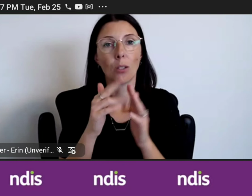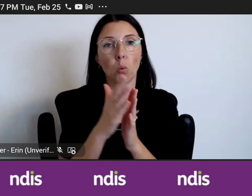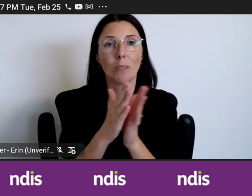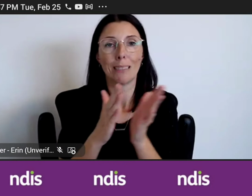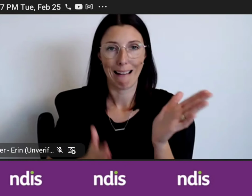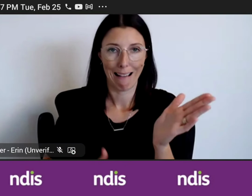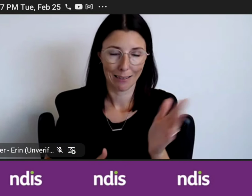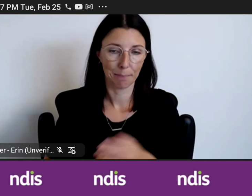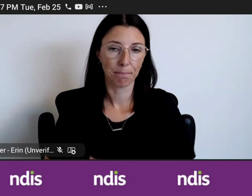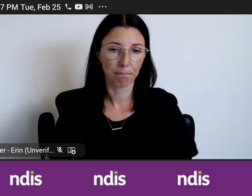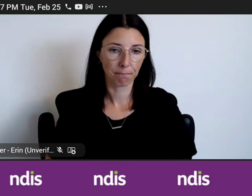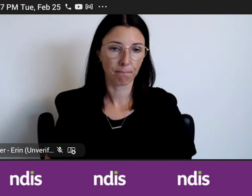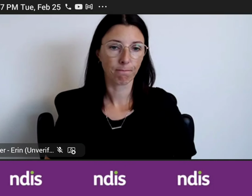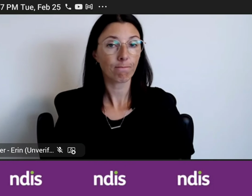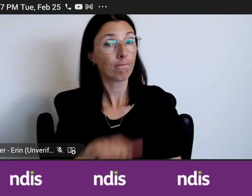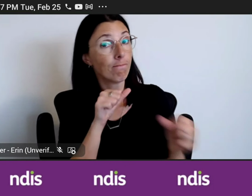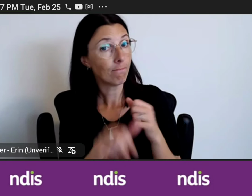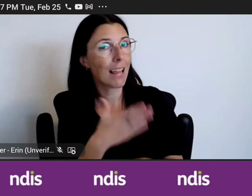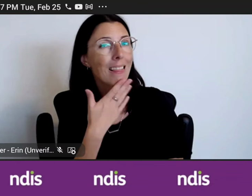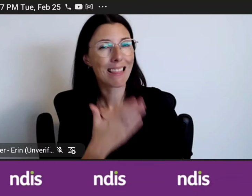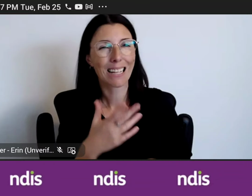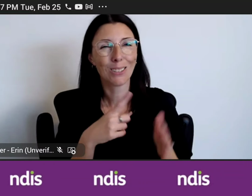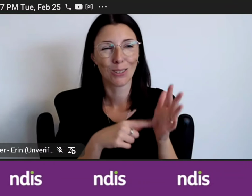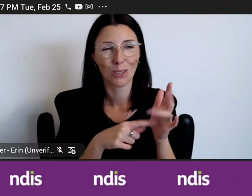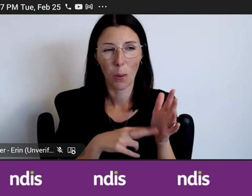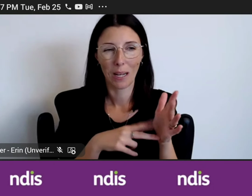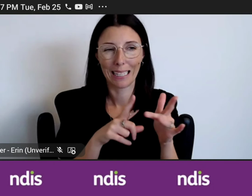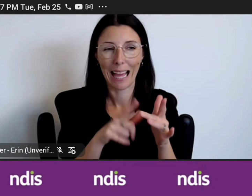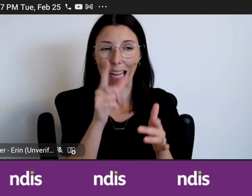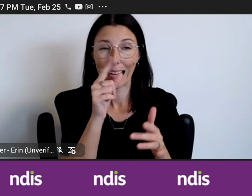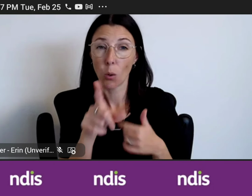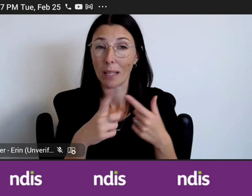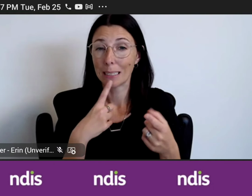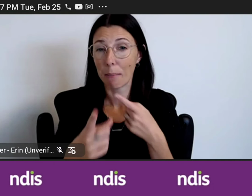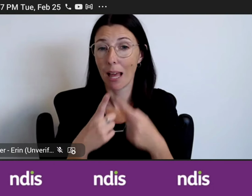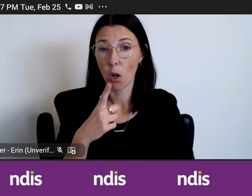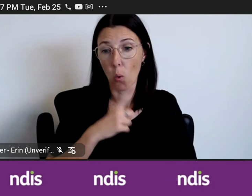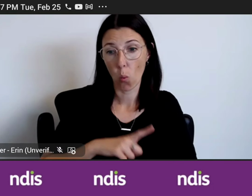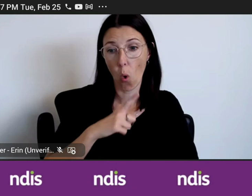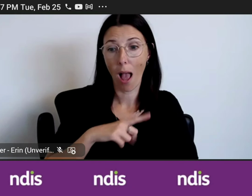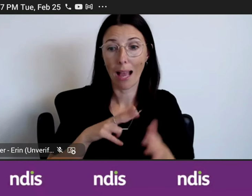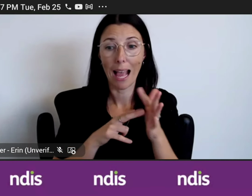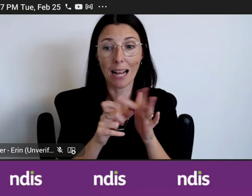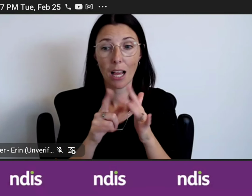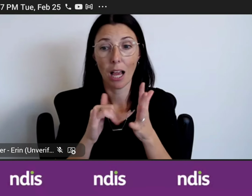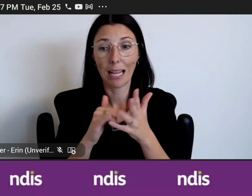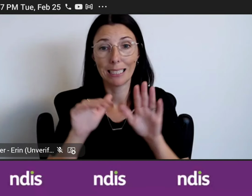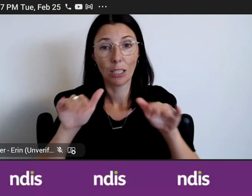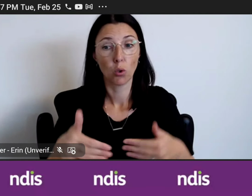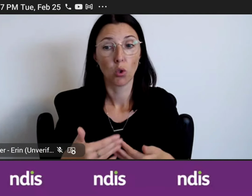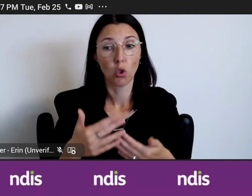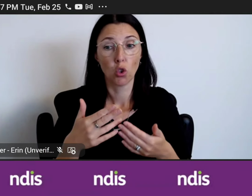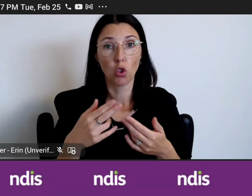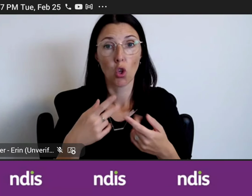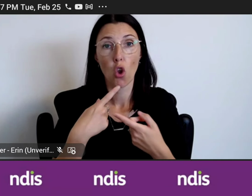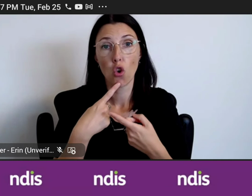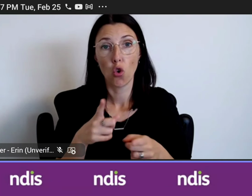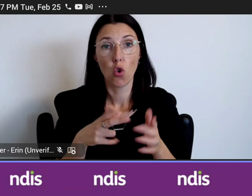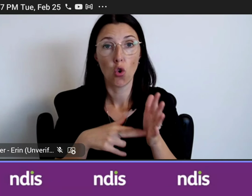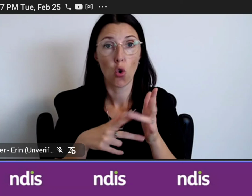Excellent. Thanks, Tony. Great explanation. Can you tell us why is the NDIS introducing notice of impairments?